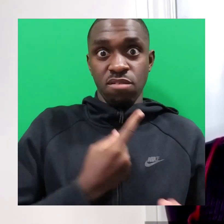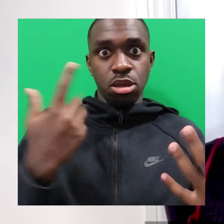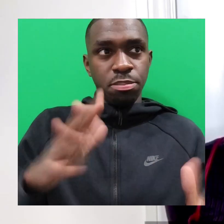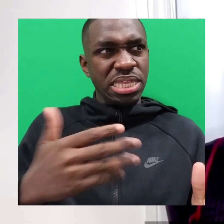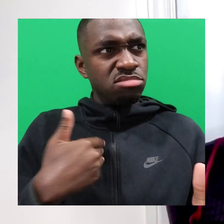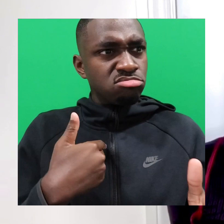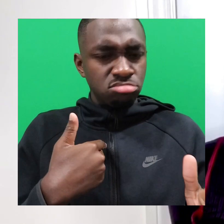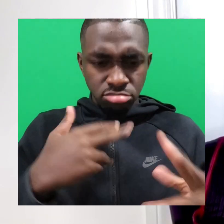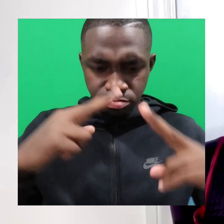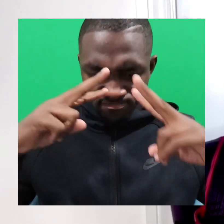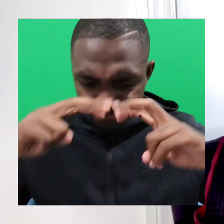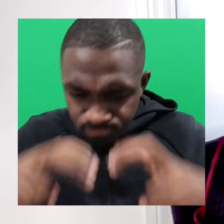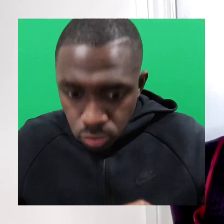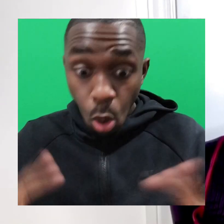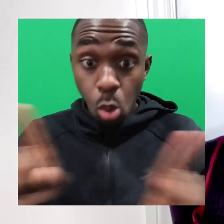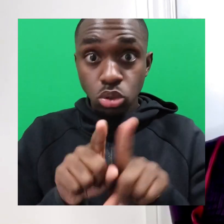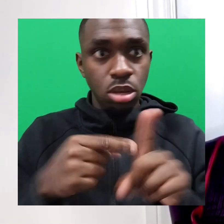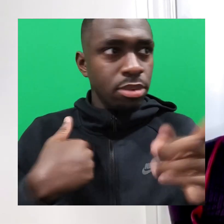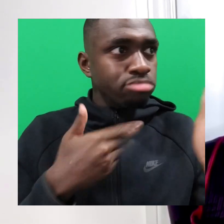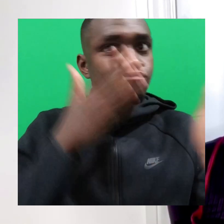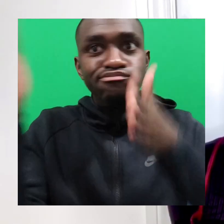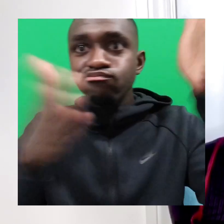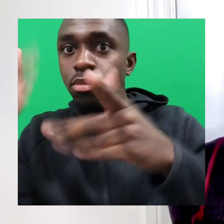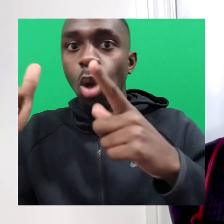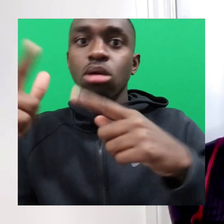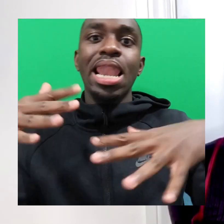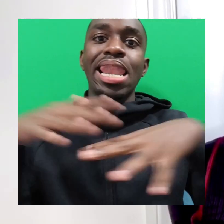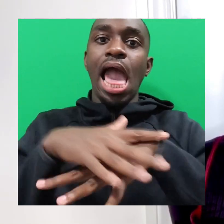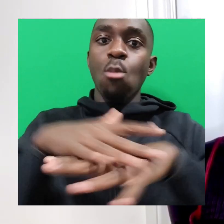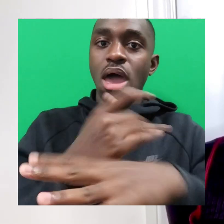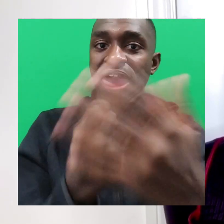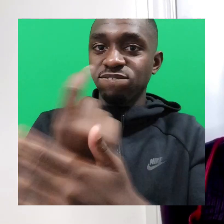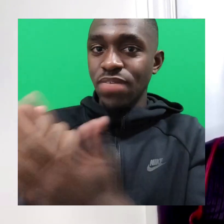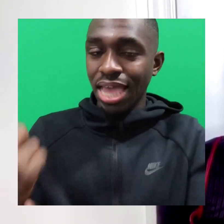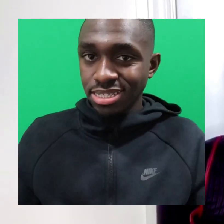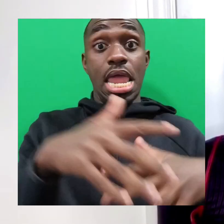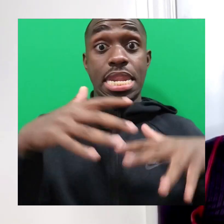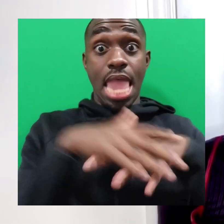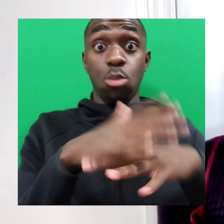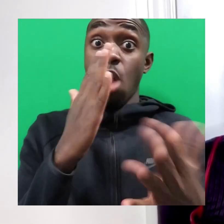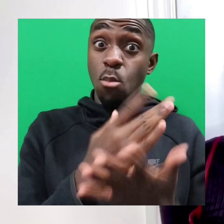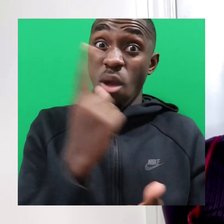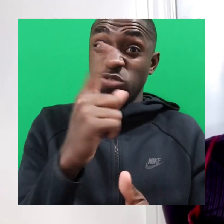insight into an industry and actually get feedback from people that work there.